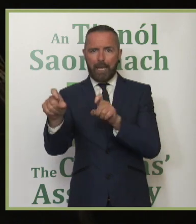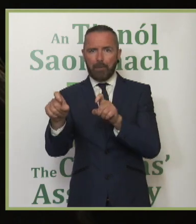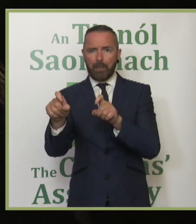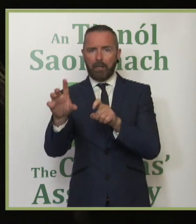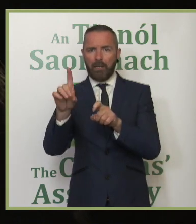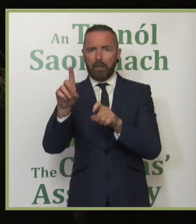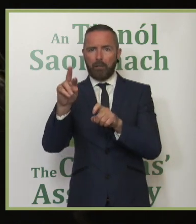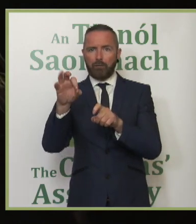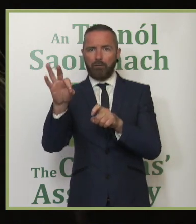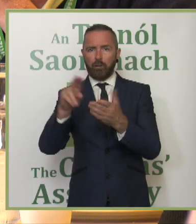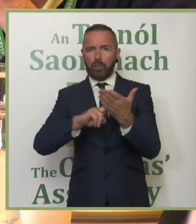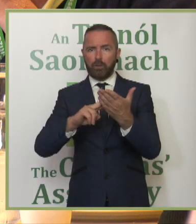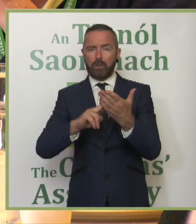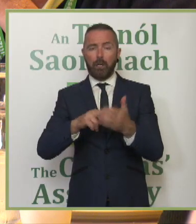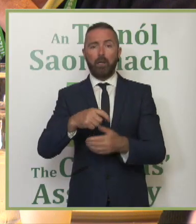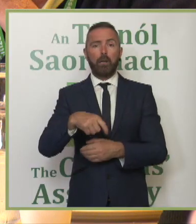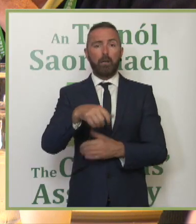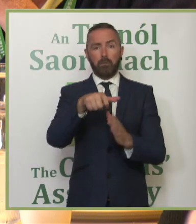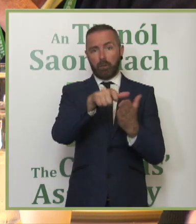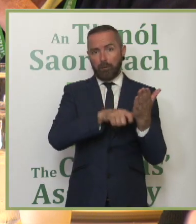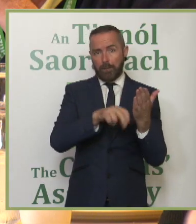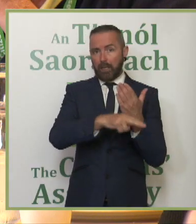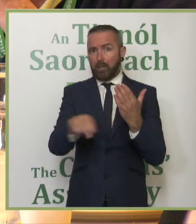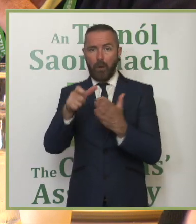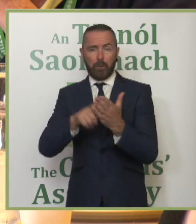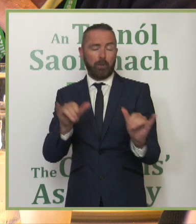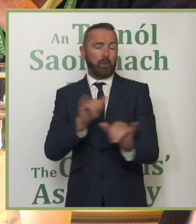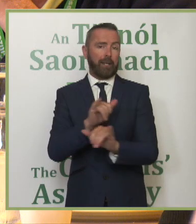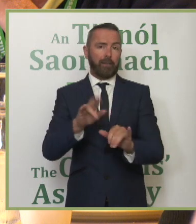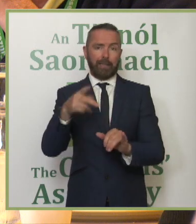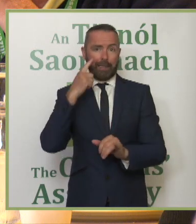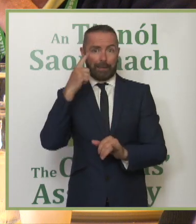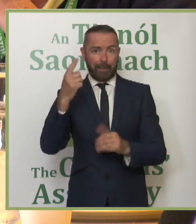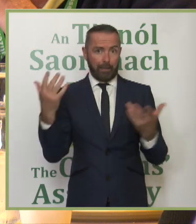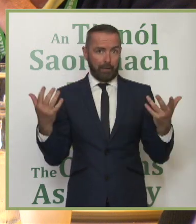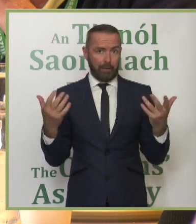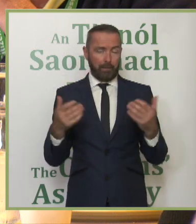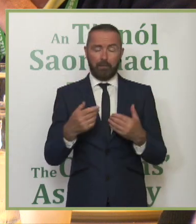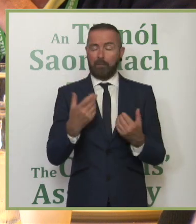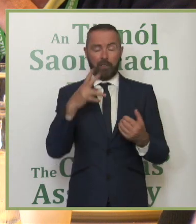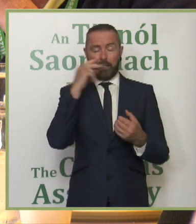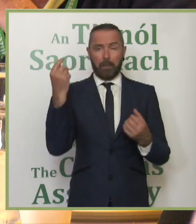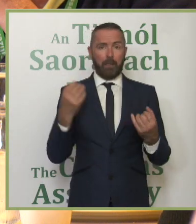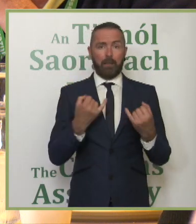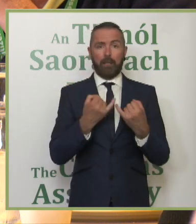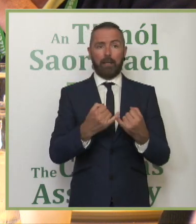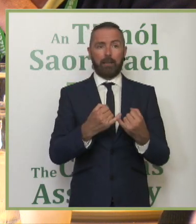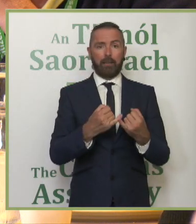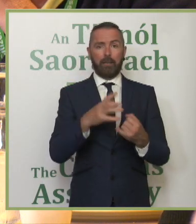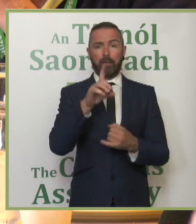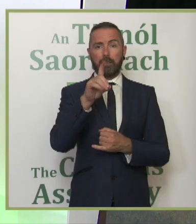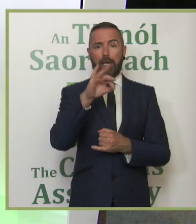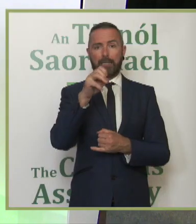so again that can be prescription or non-prescription, we can see that can lead, so again, drugs like